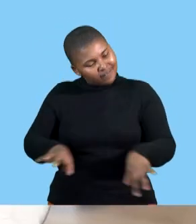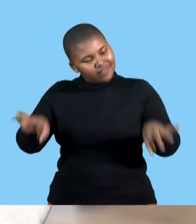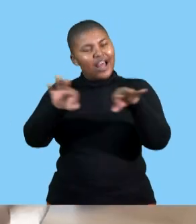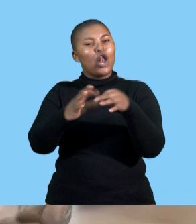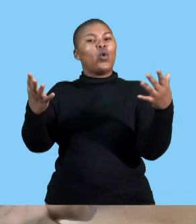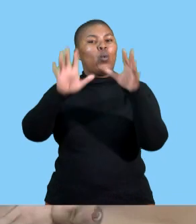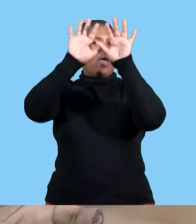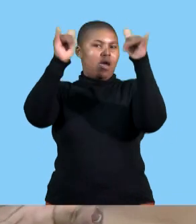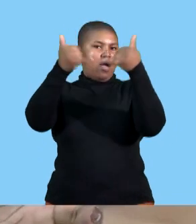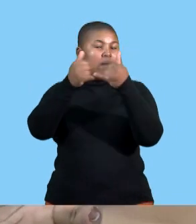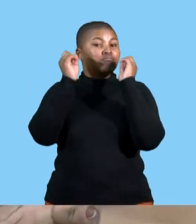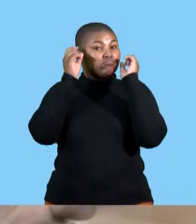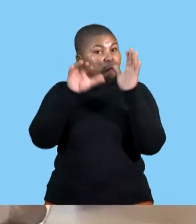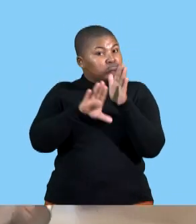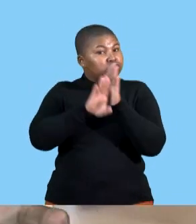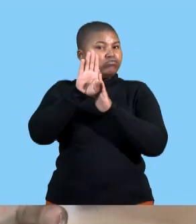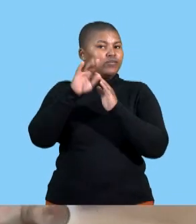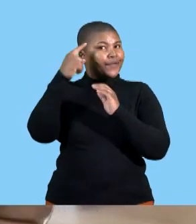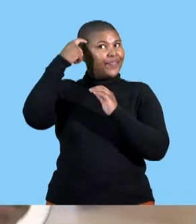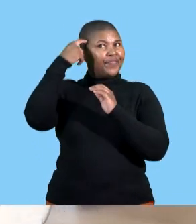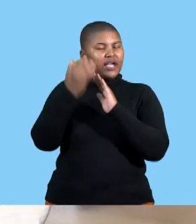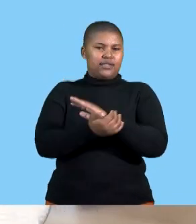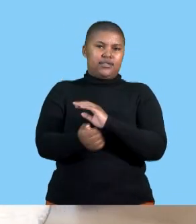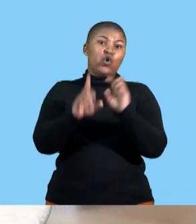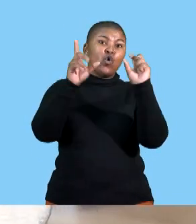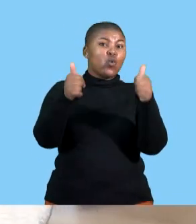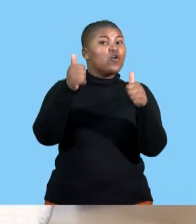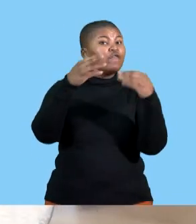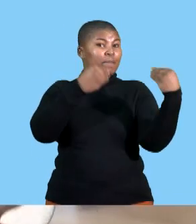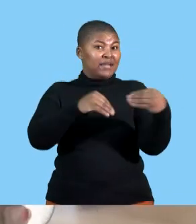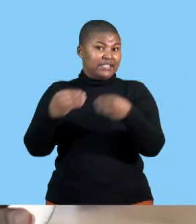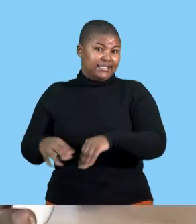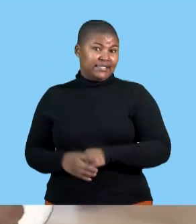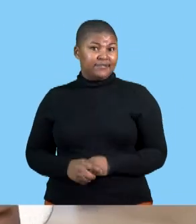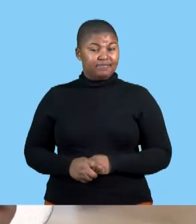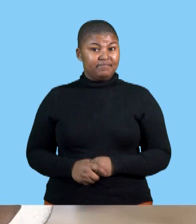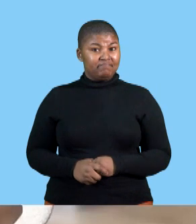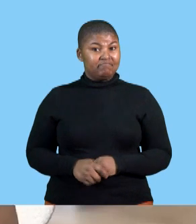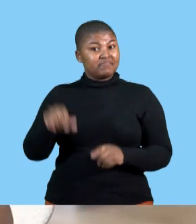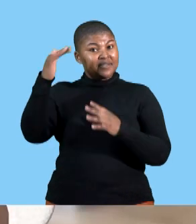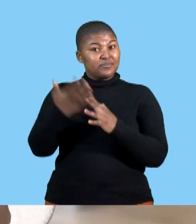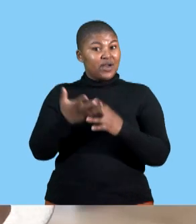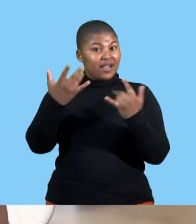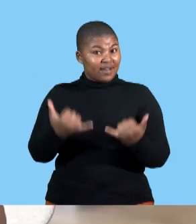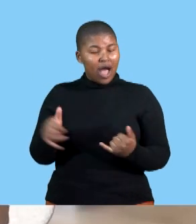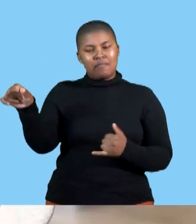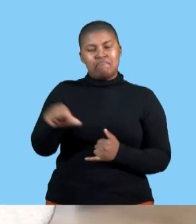and which is good for our business. So what's going to happen now? We're going to go on to a quick ad break. When we come back,